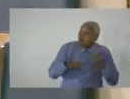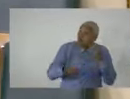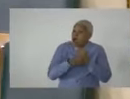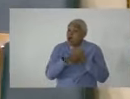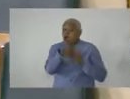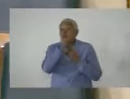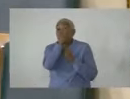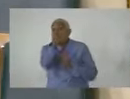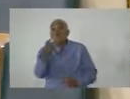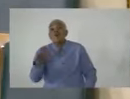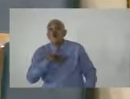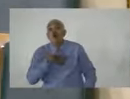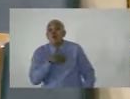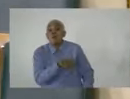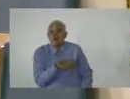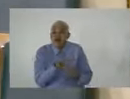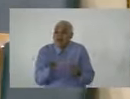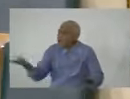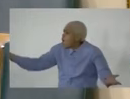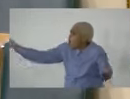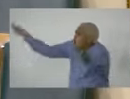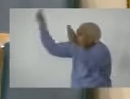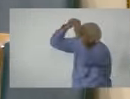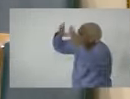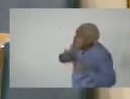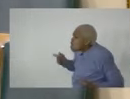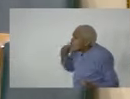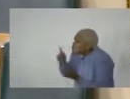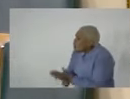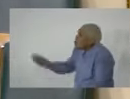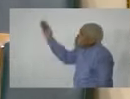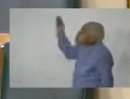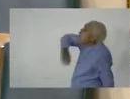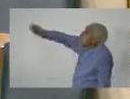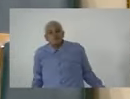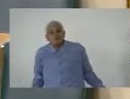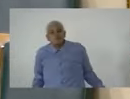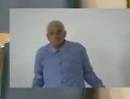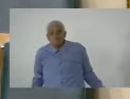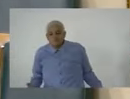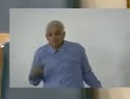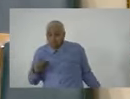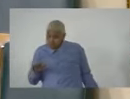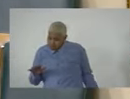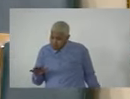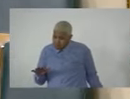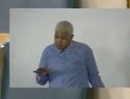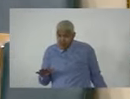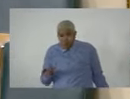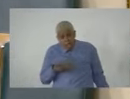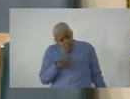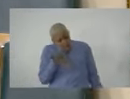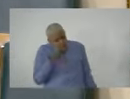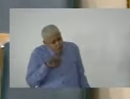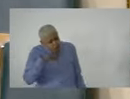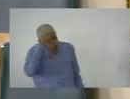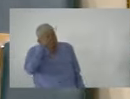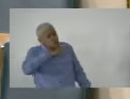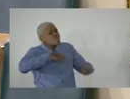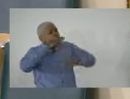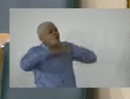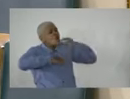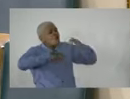And one of the complaints was, we never get any notice. No, sir, lie, no notice. And listen, I